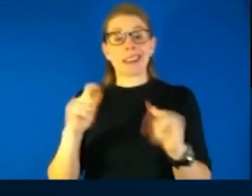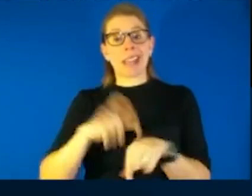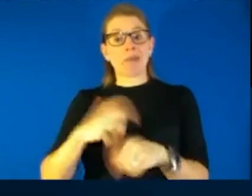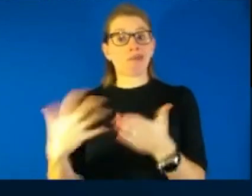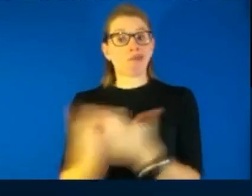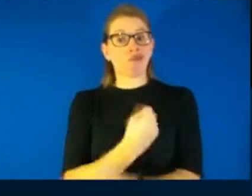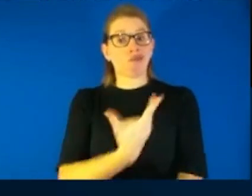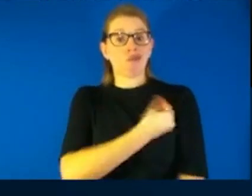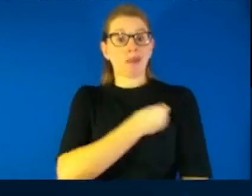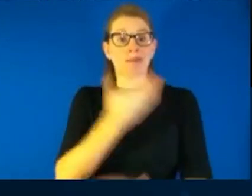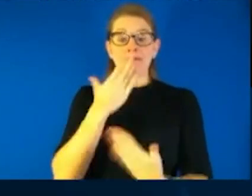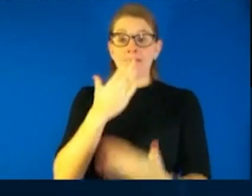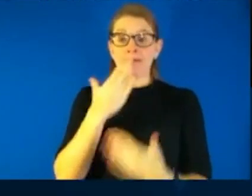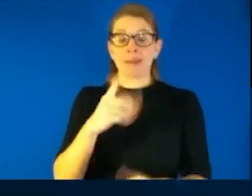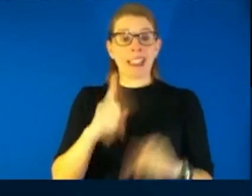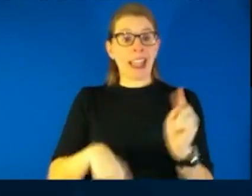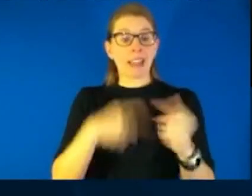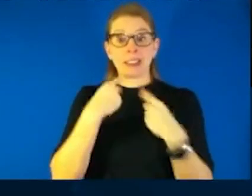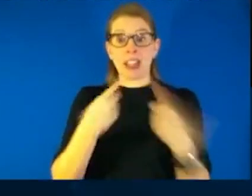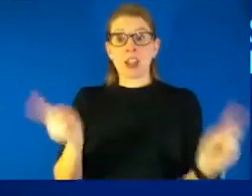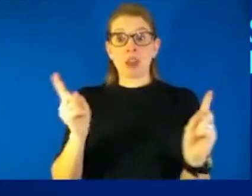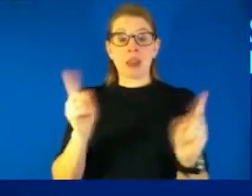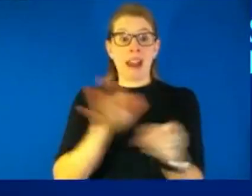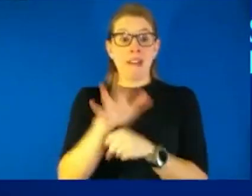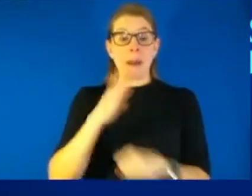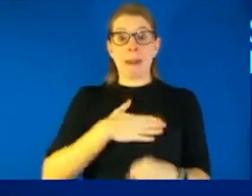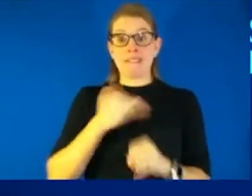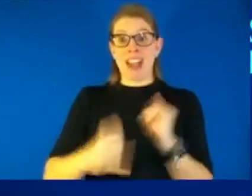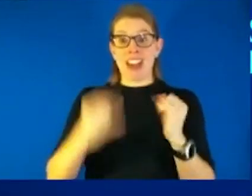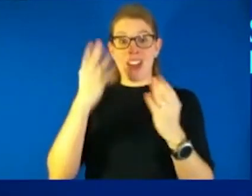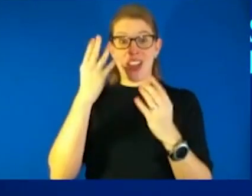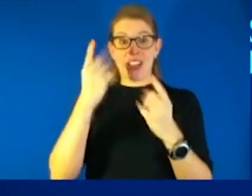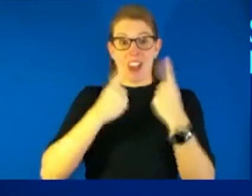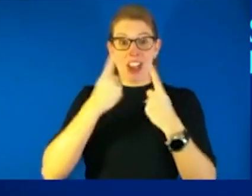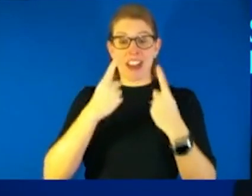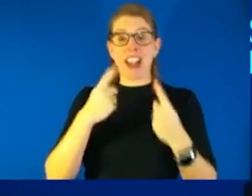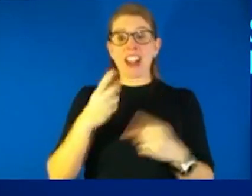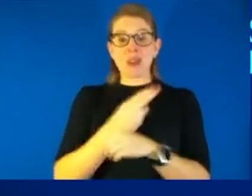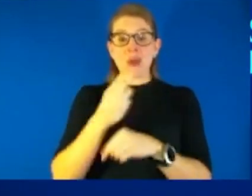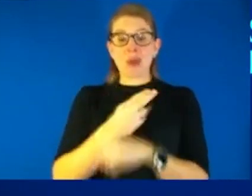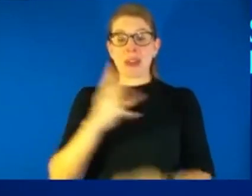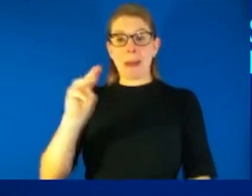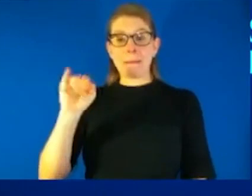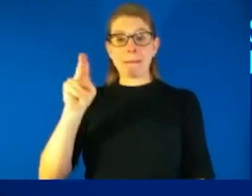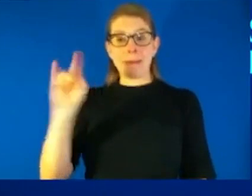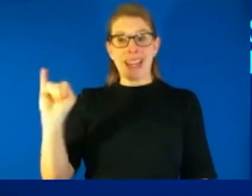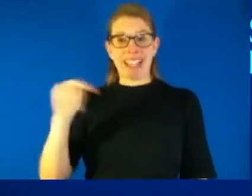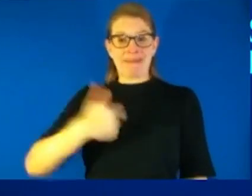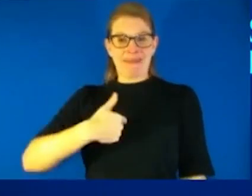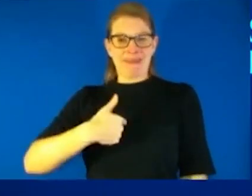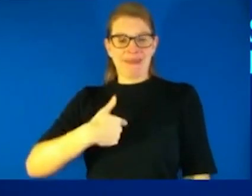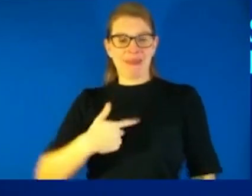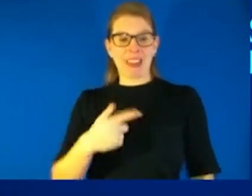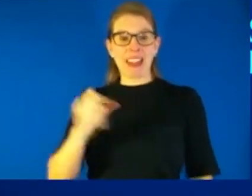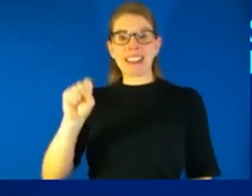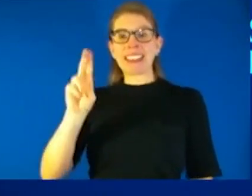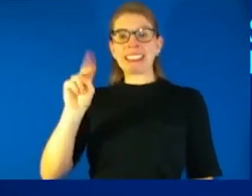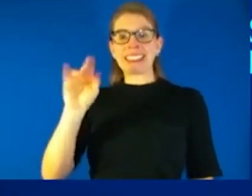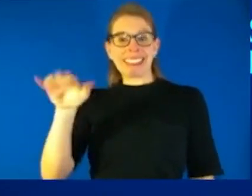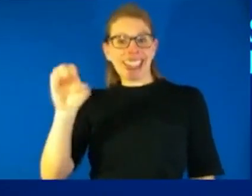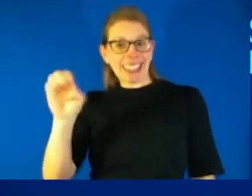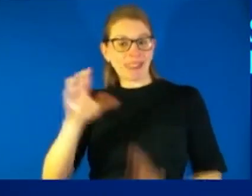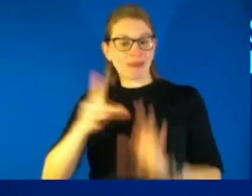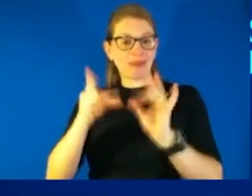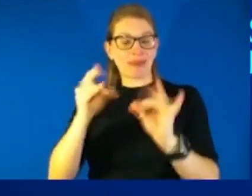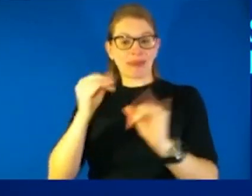thanks. Can't say it enough. All right, my final thoughts. I shall use my mini-me to explain. Here's the latest edition of Sunny Says. And Sunny has a message